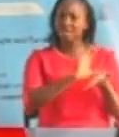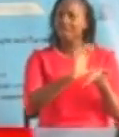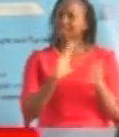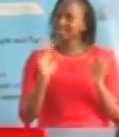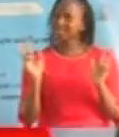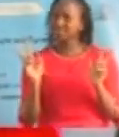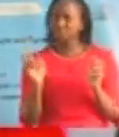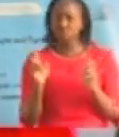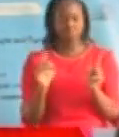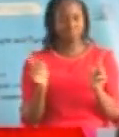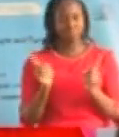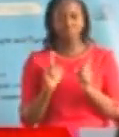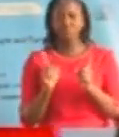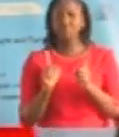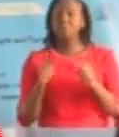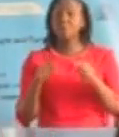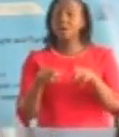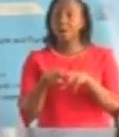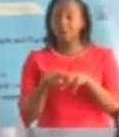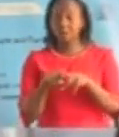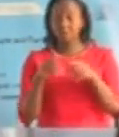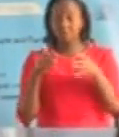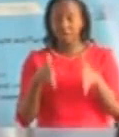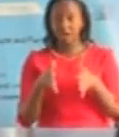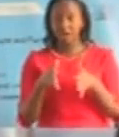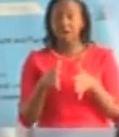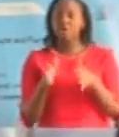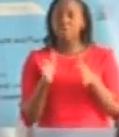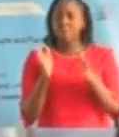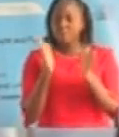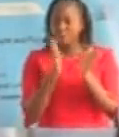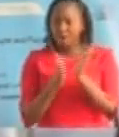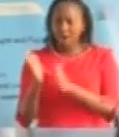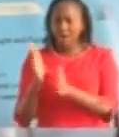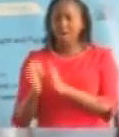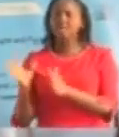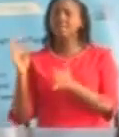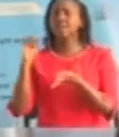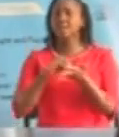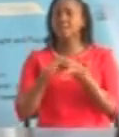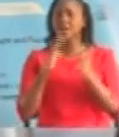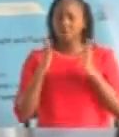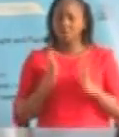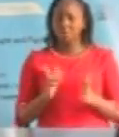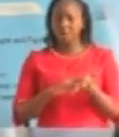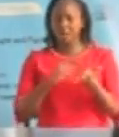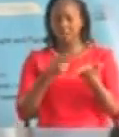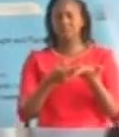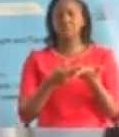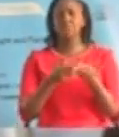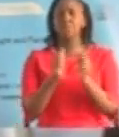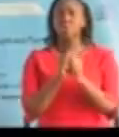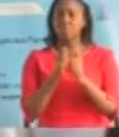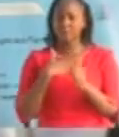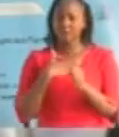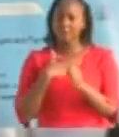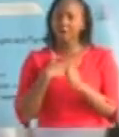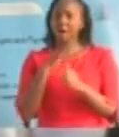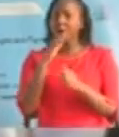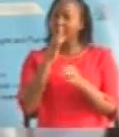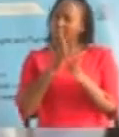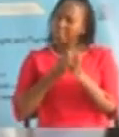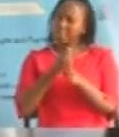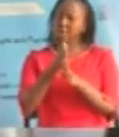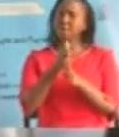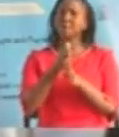We have also, Madam Chancellor, reorganized our human resource with our core mandate, which is teaching and learning and